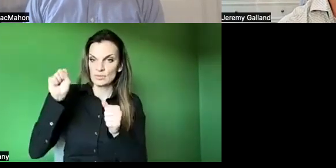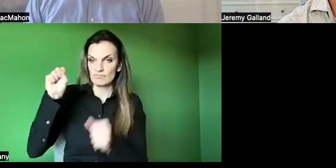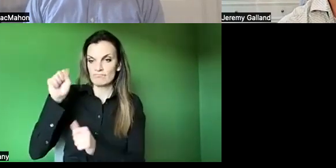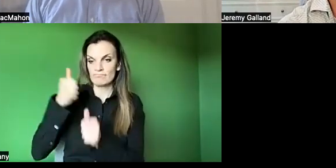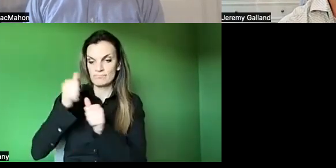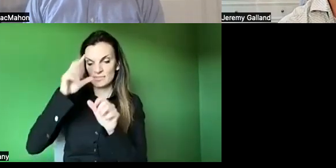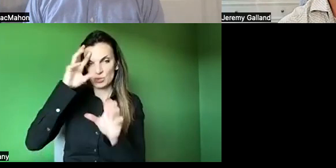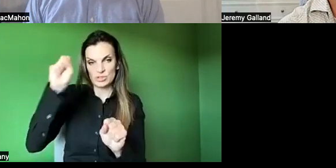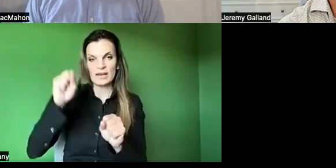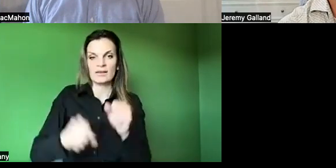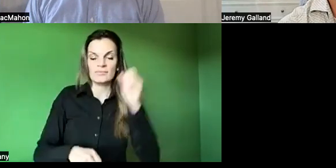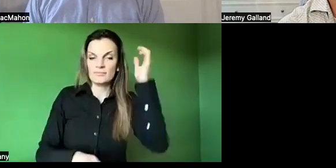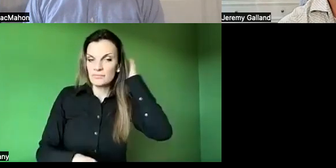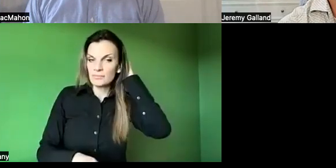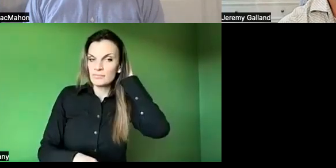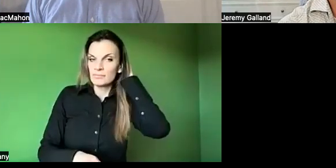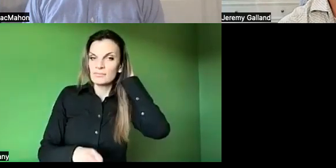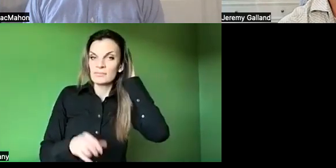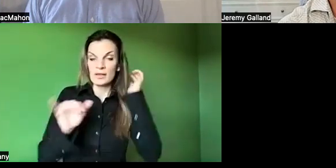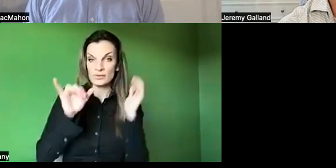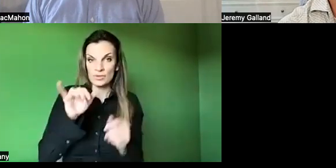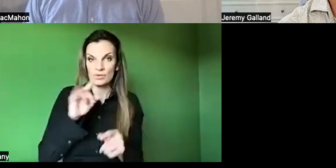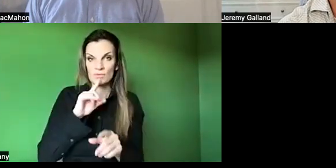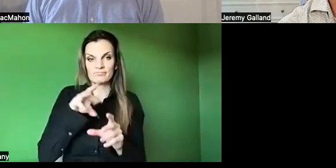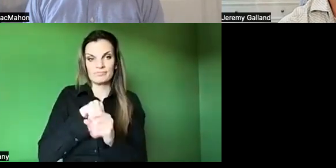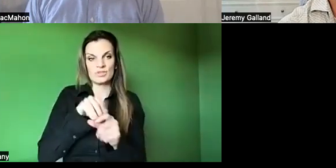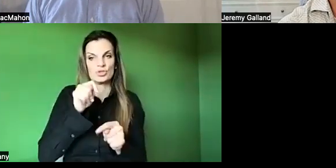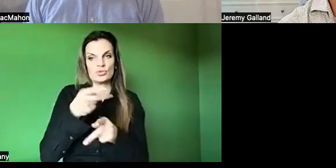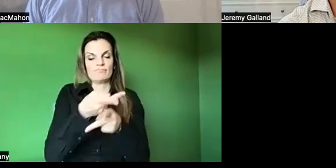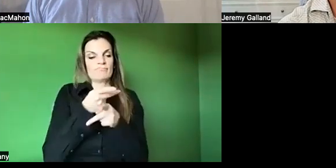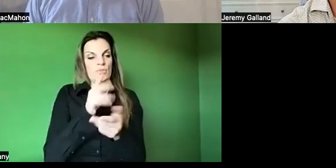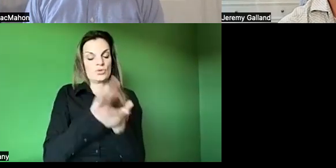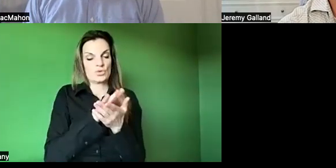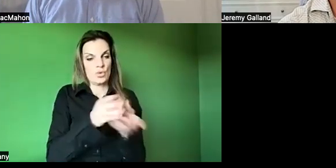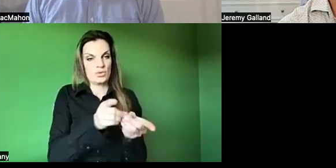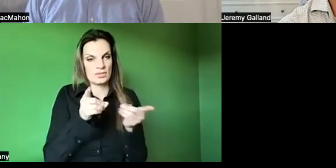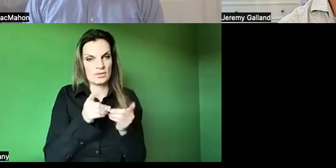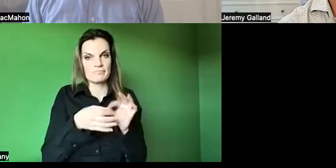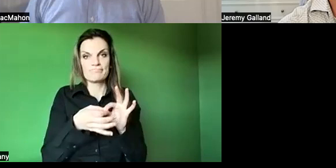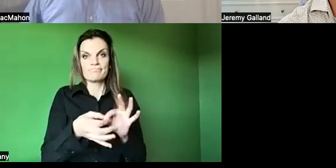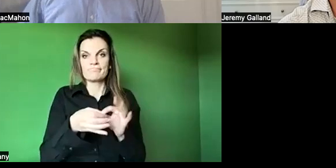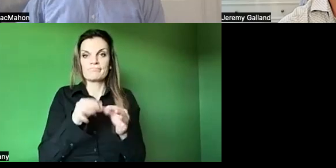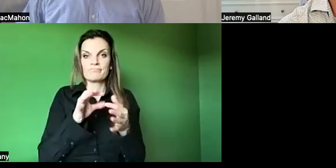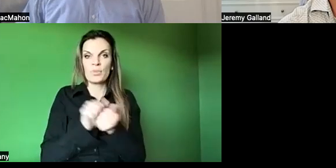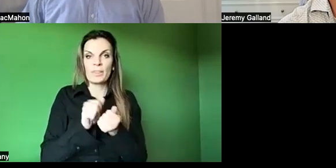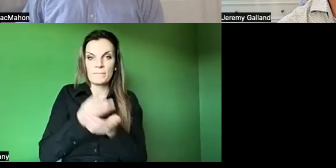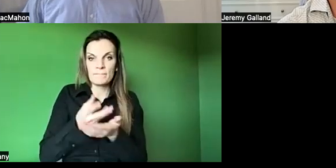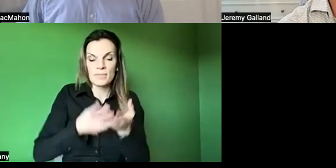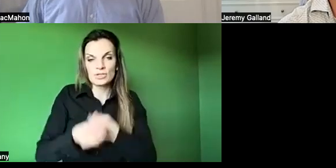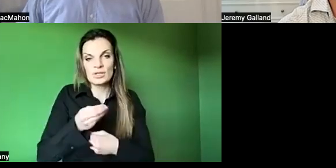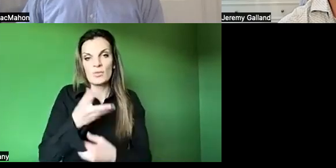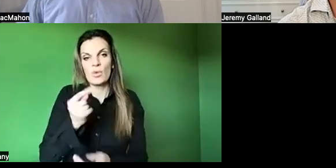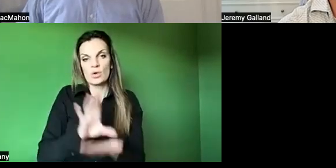oversee the overall direction of the school district. in regards to budgeting,